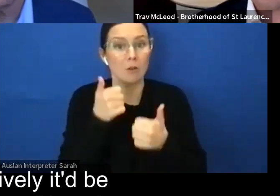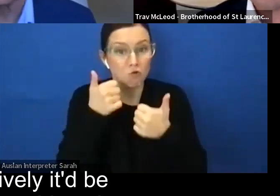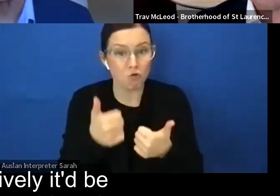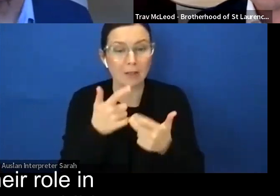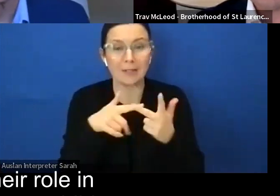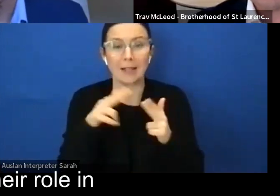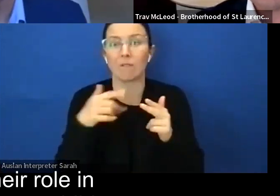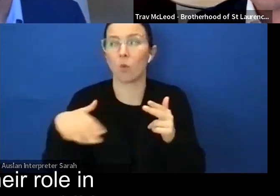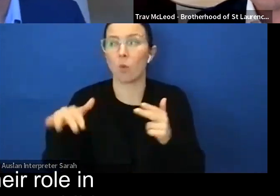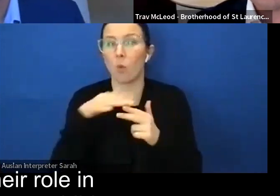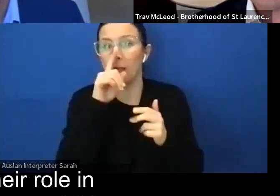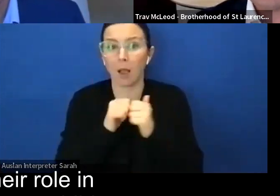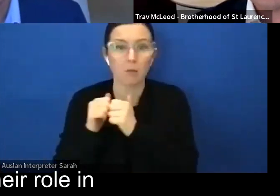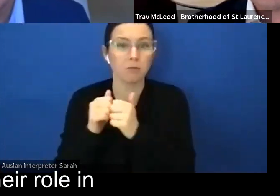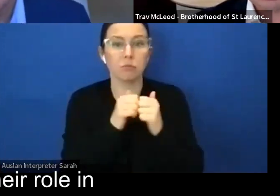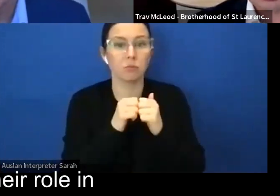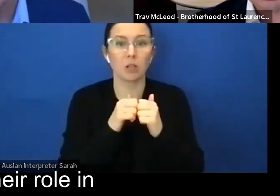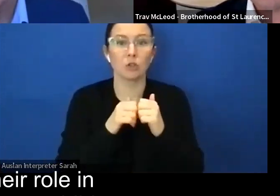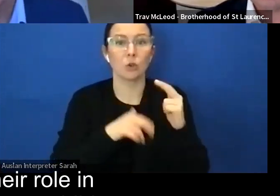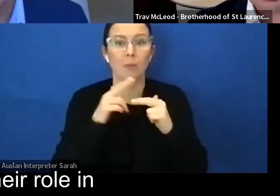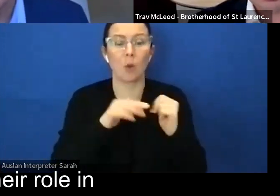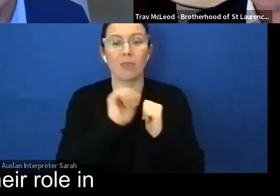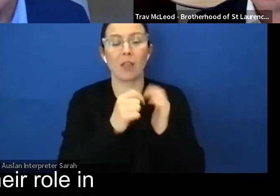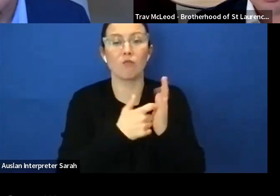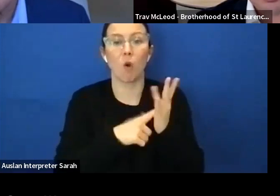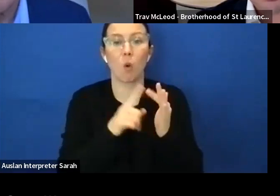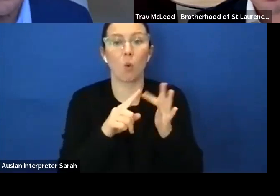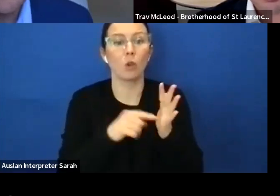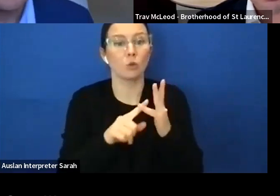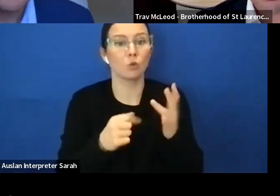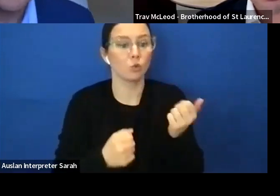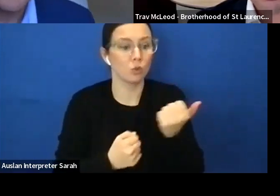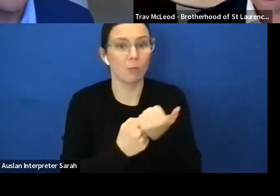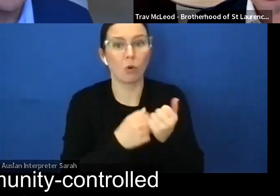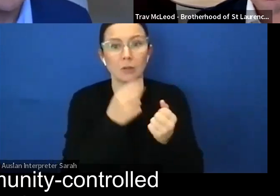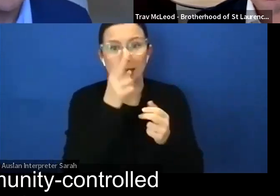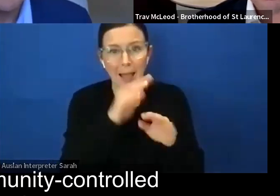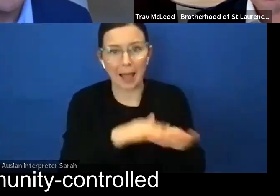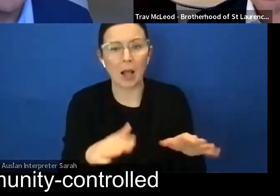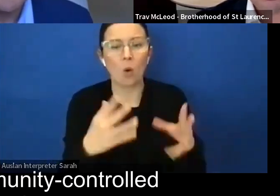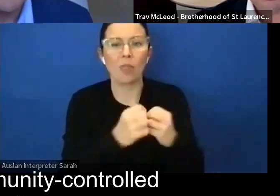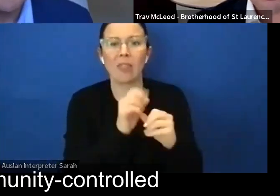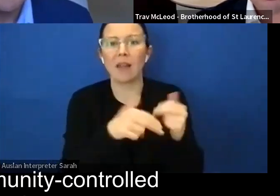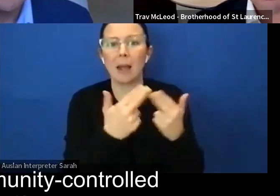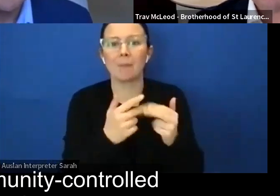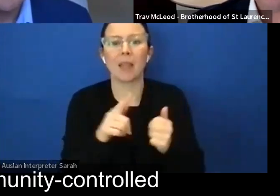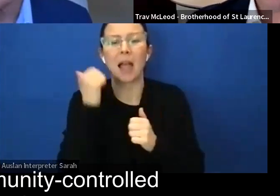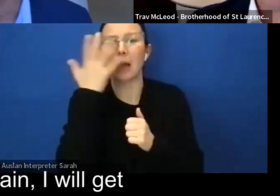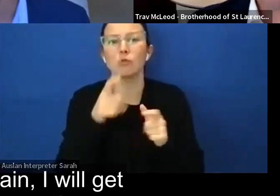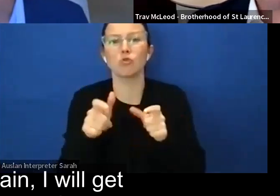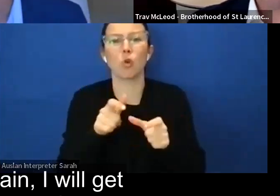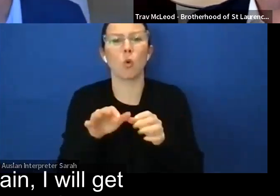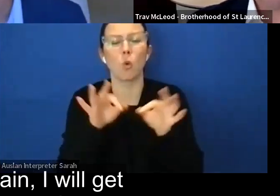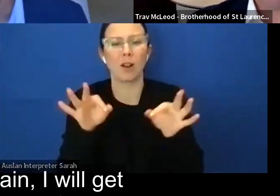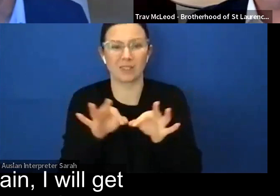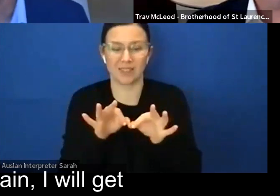could work to build their role in supporting young children and their families. Aboriginal community-controlled organisations, and